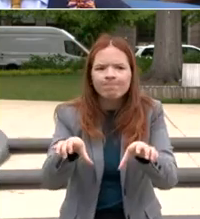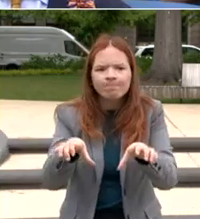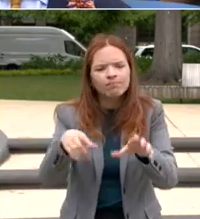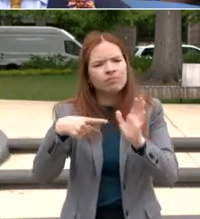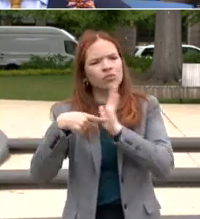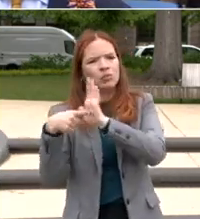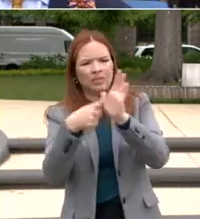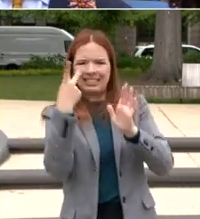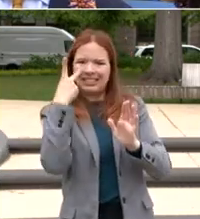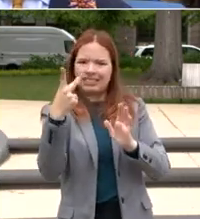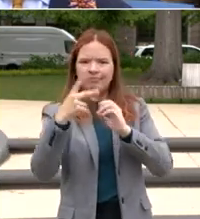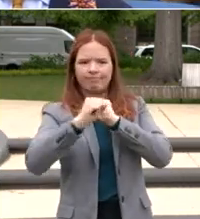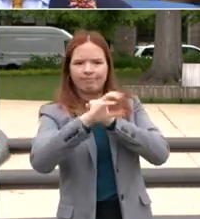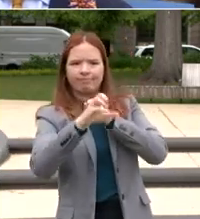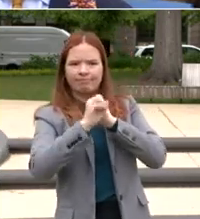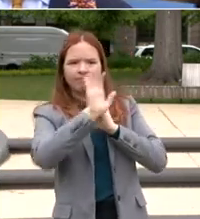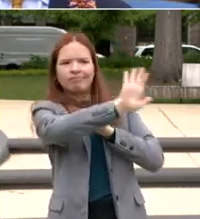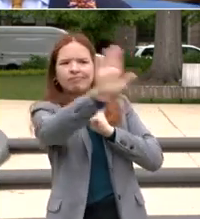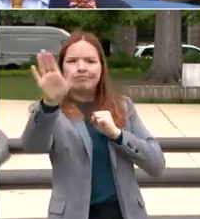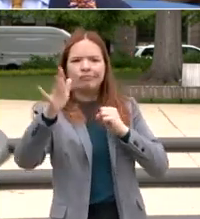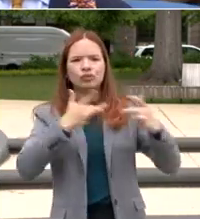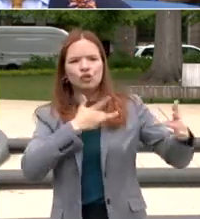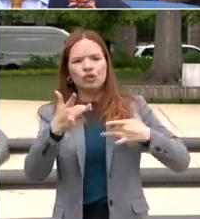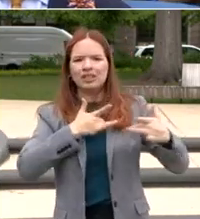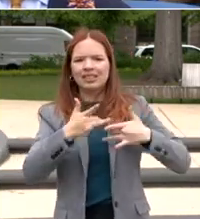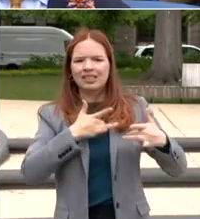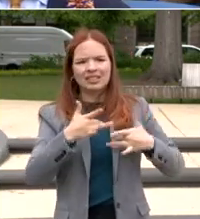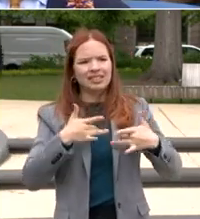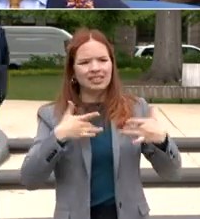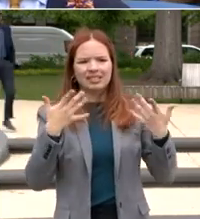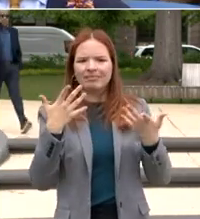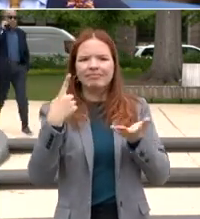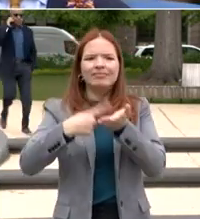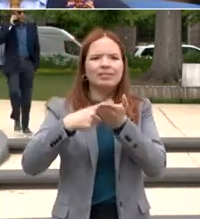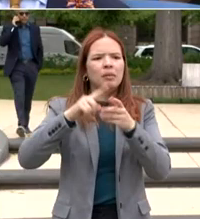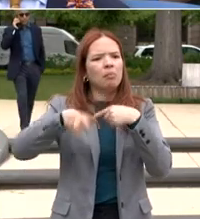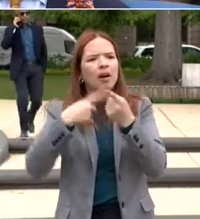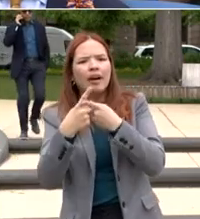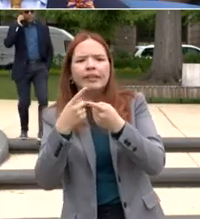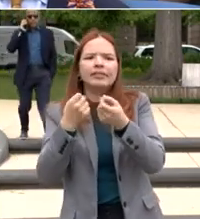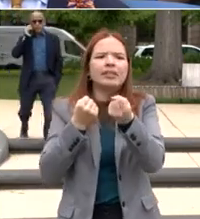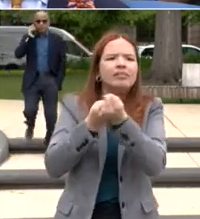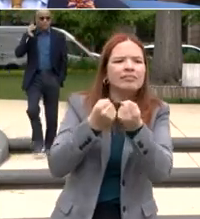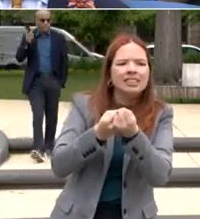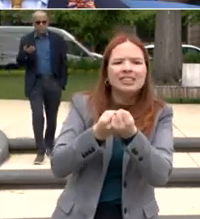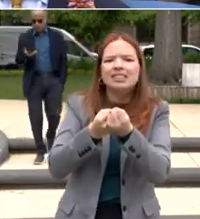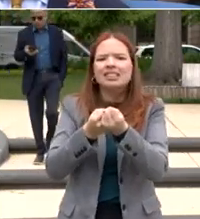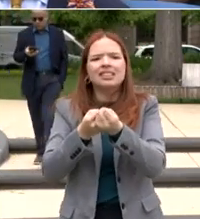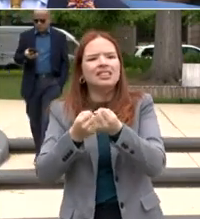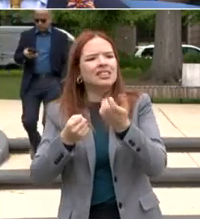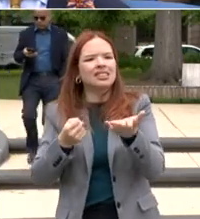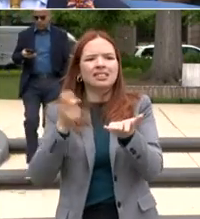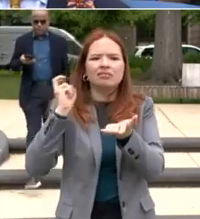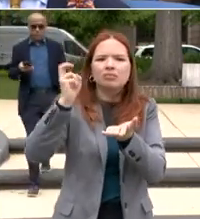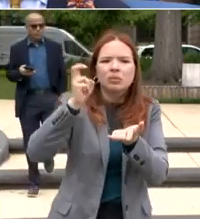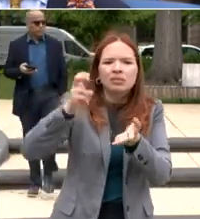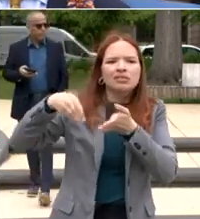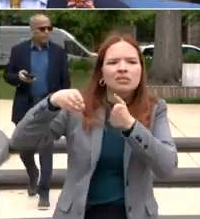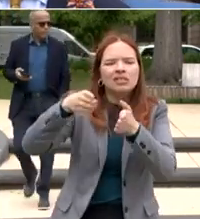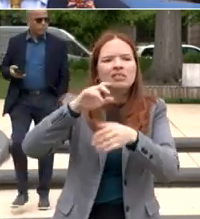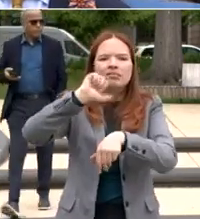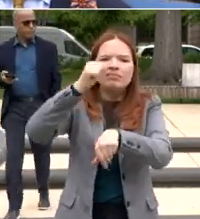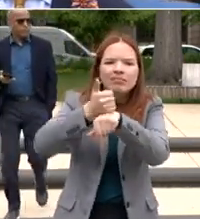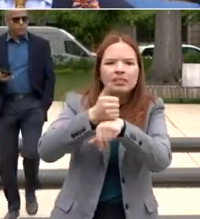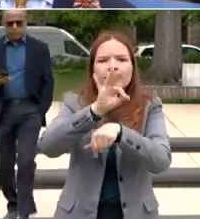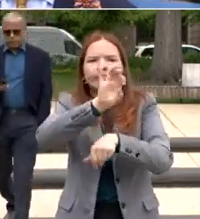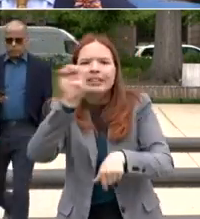Bowser's concerns about defunding the K Street Transitway and implementing a fee on ride shares in and out